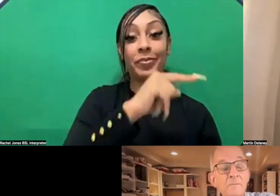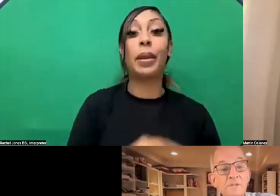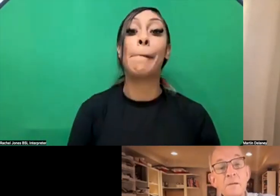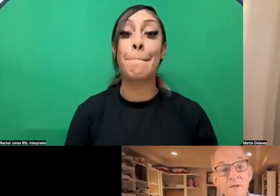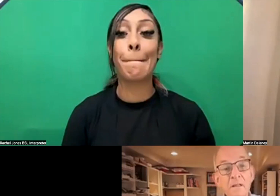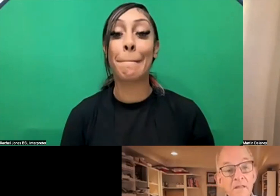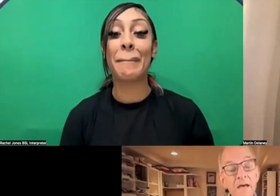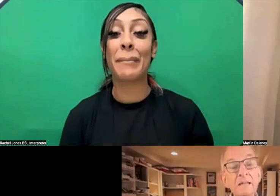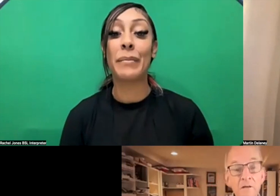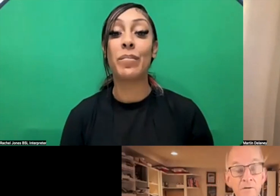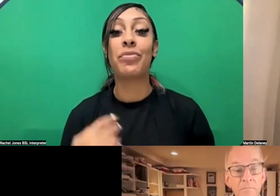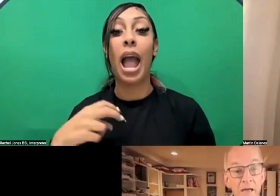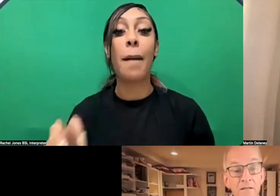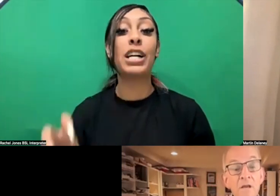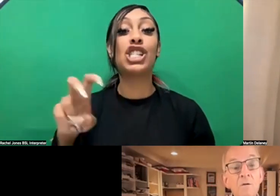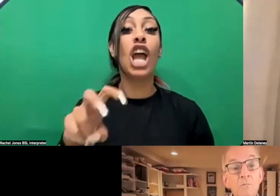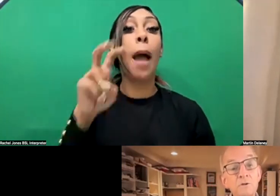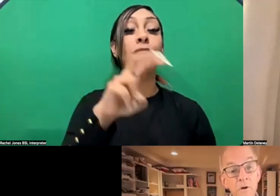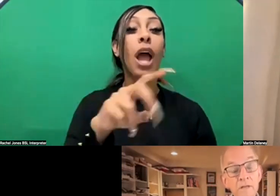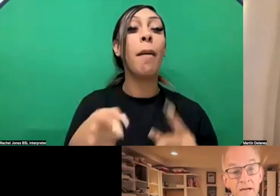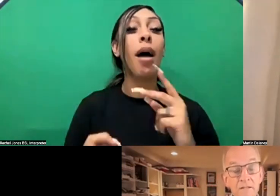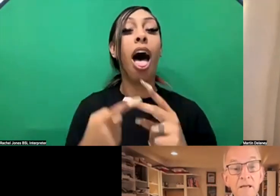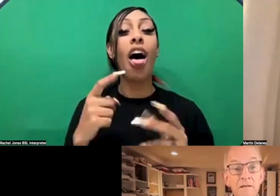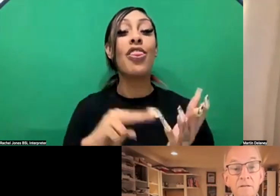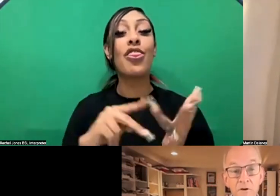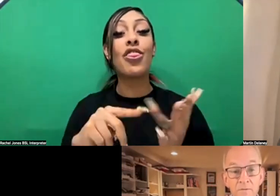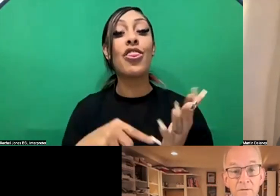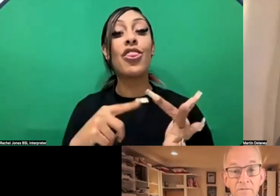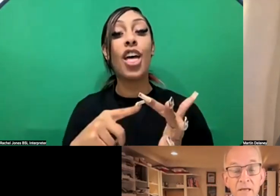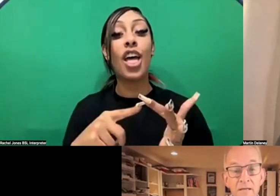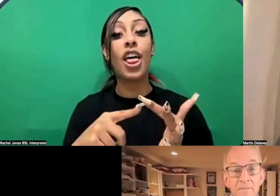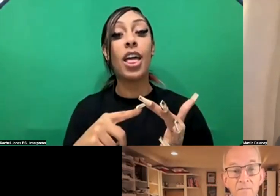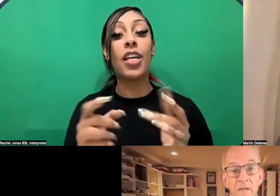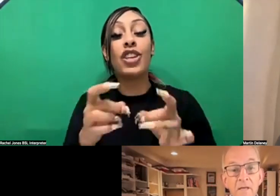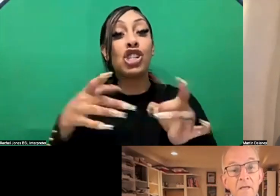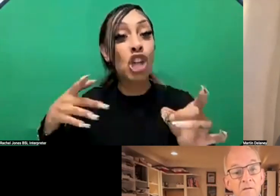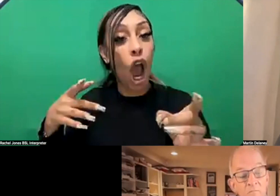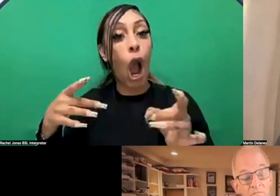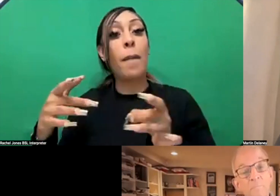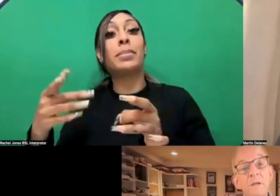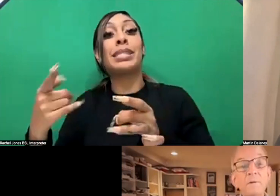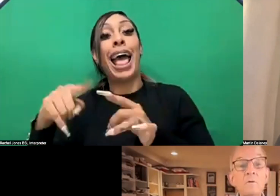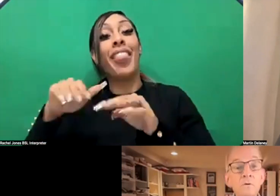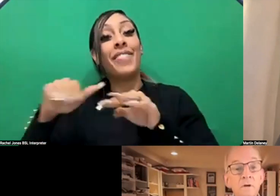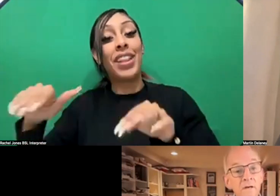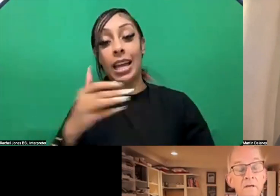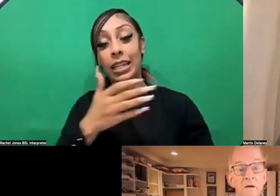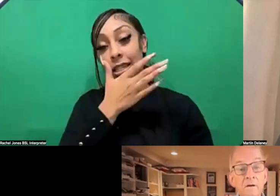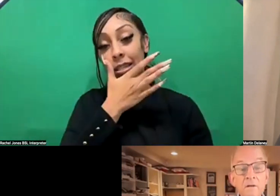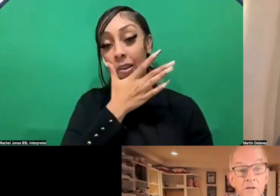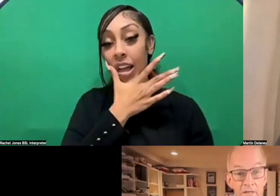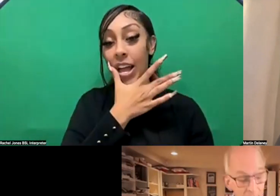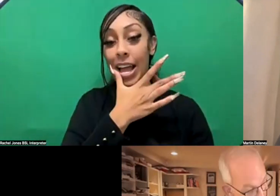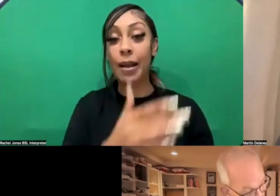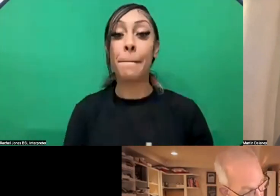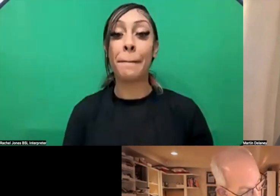And I'm skipping the unnote pads, which are the accidentals, the sharps and flats. For people who are